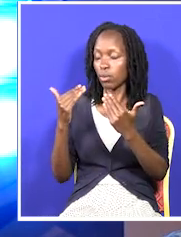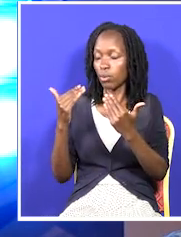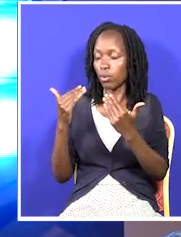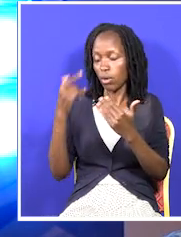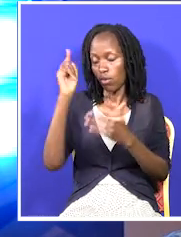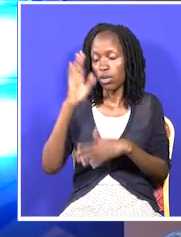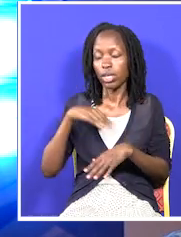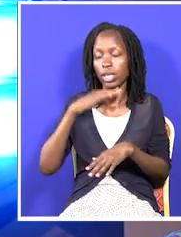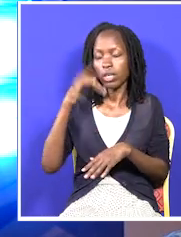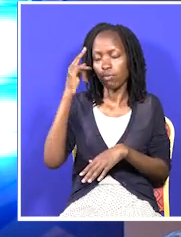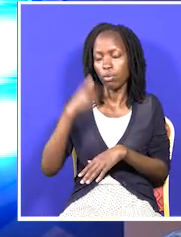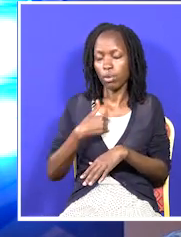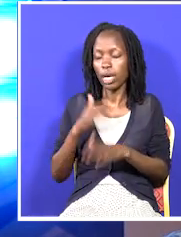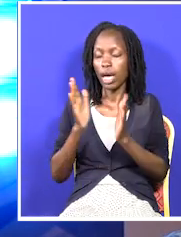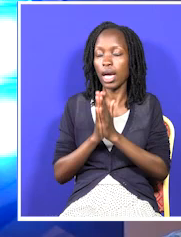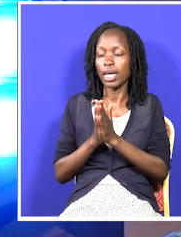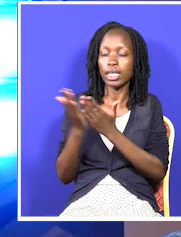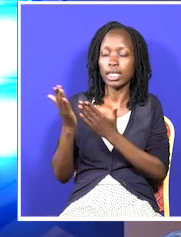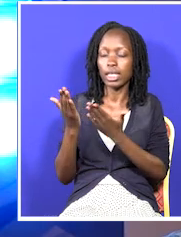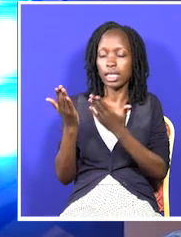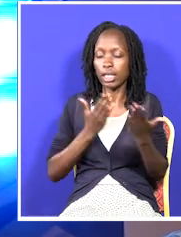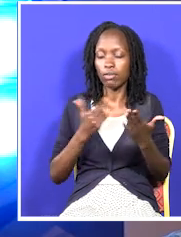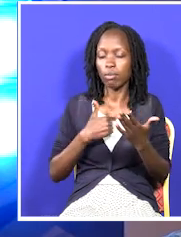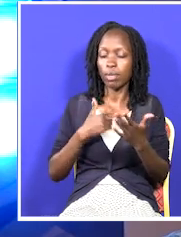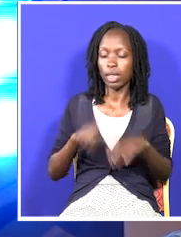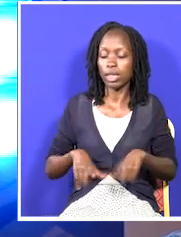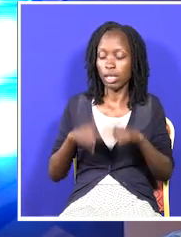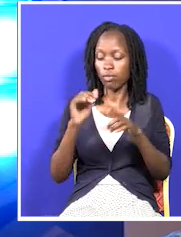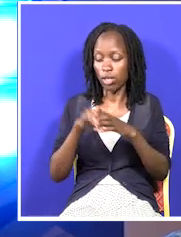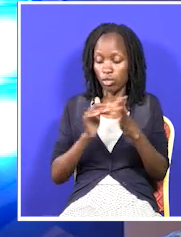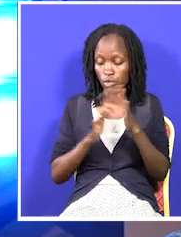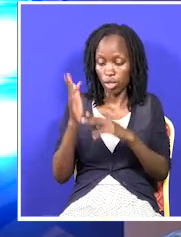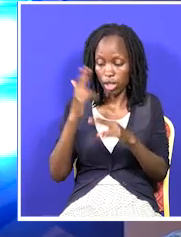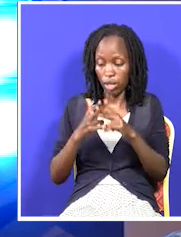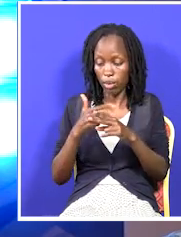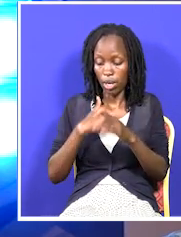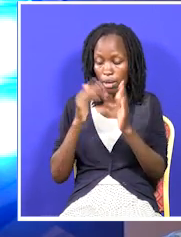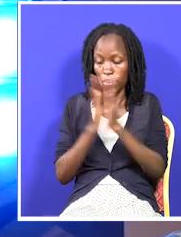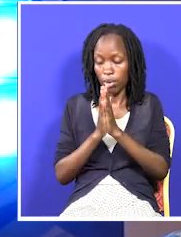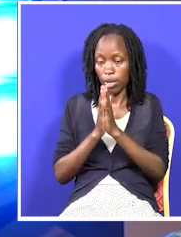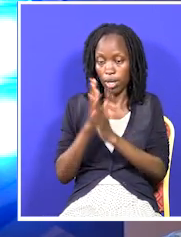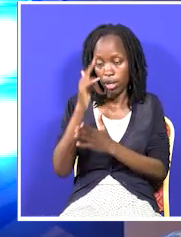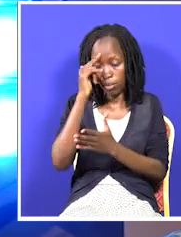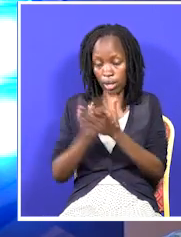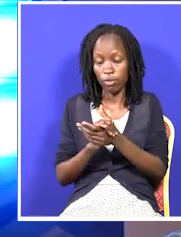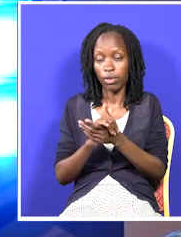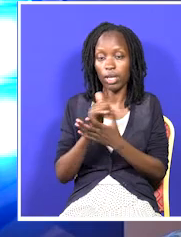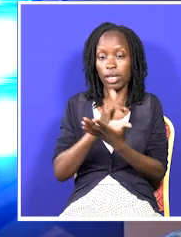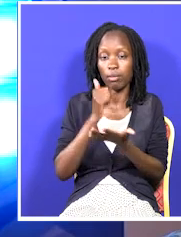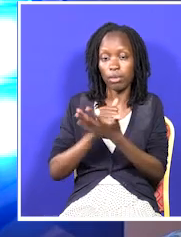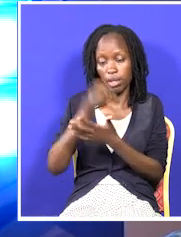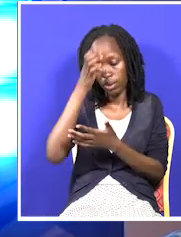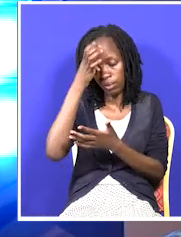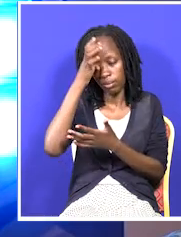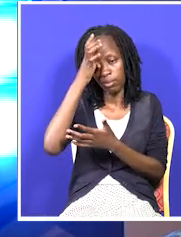for dying for me and giving me life. In Jesus' name, I pray and believe.